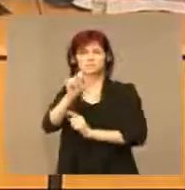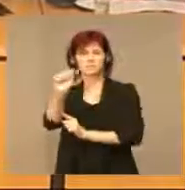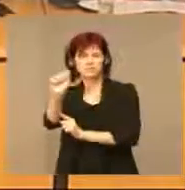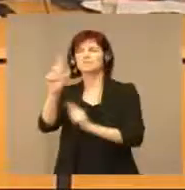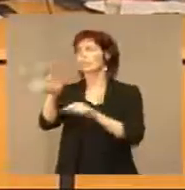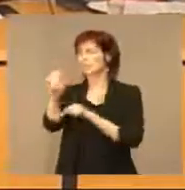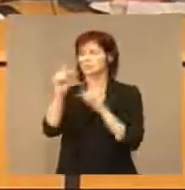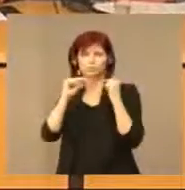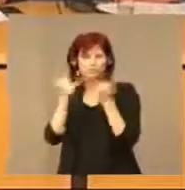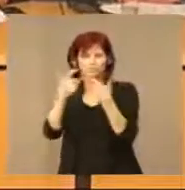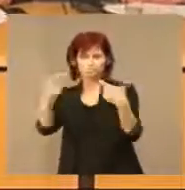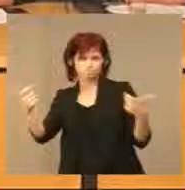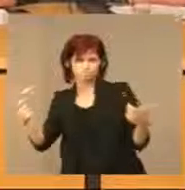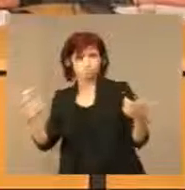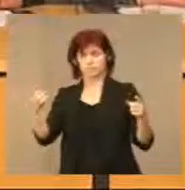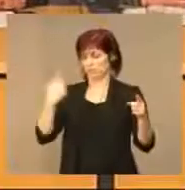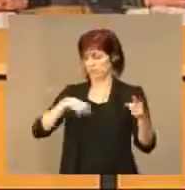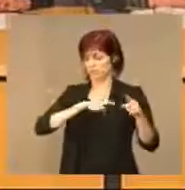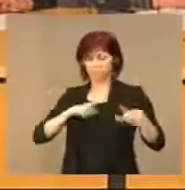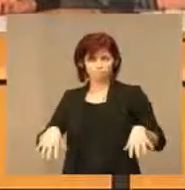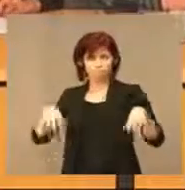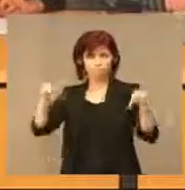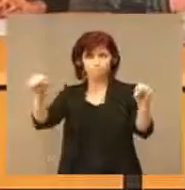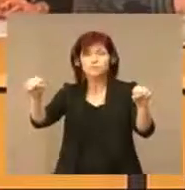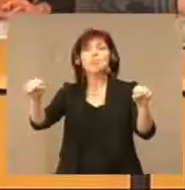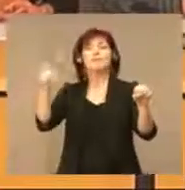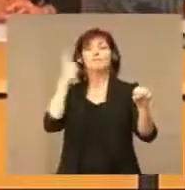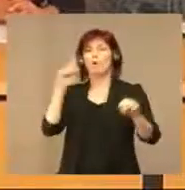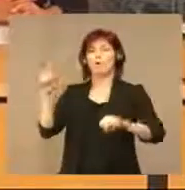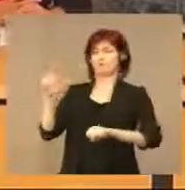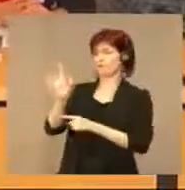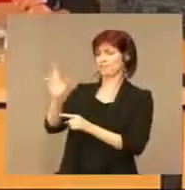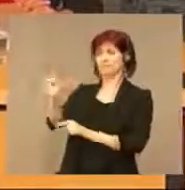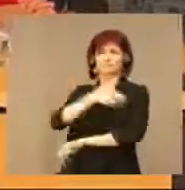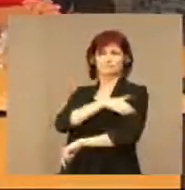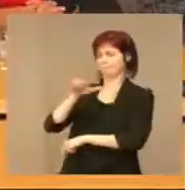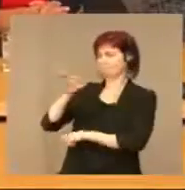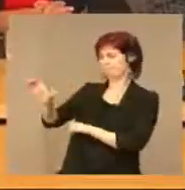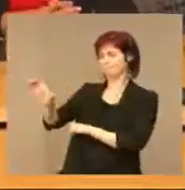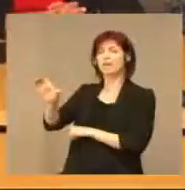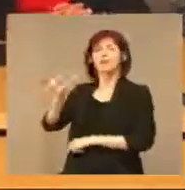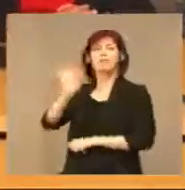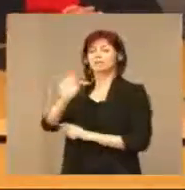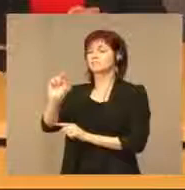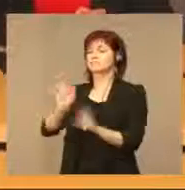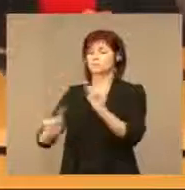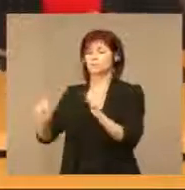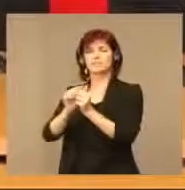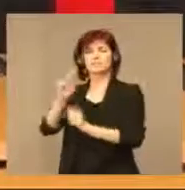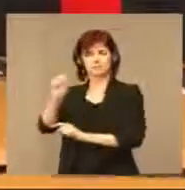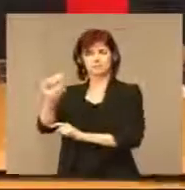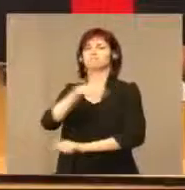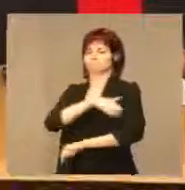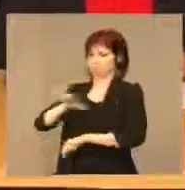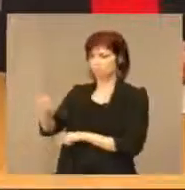others. The theme of our undertaking is empowering First Nations and First Nations people with disabilities